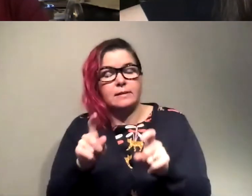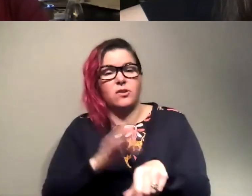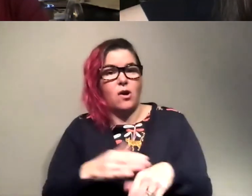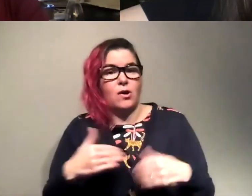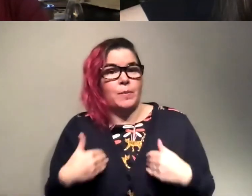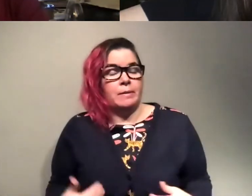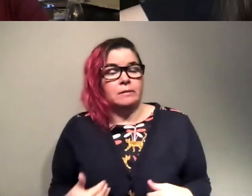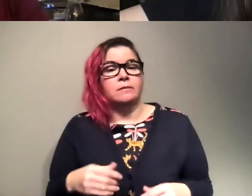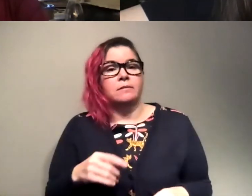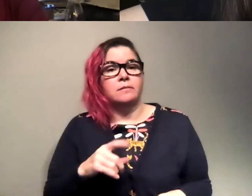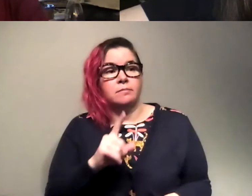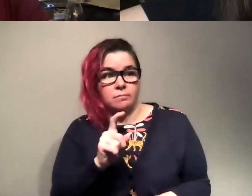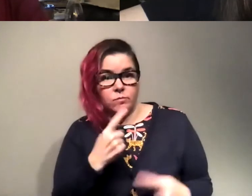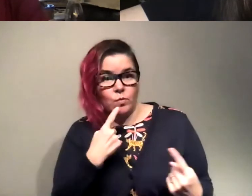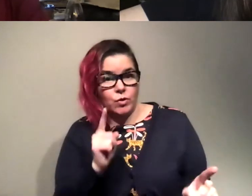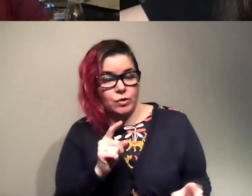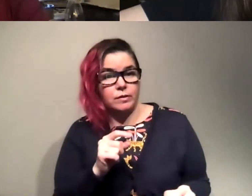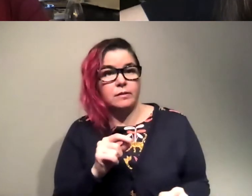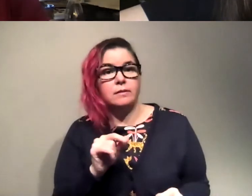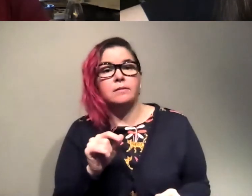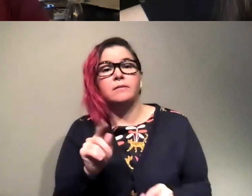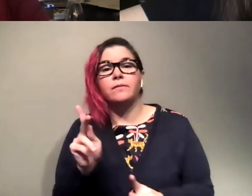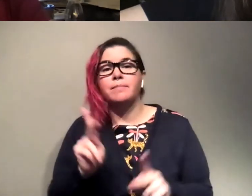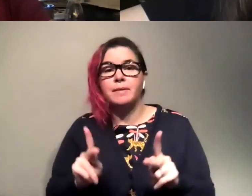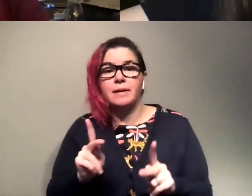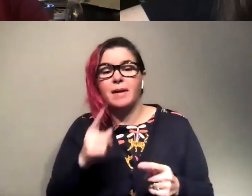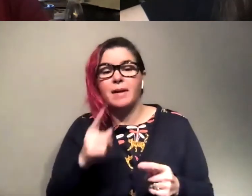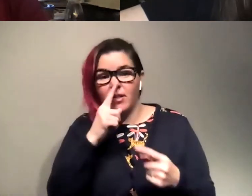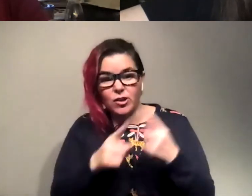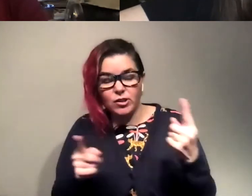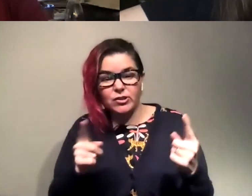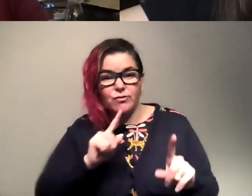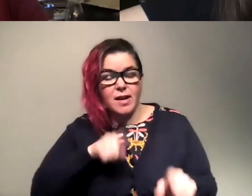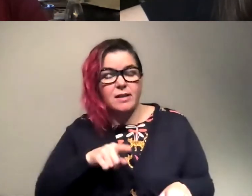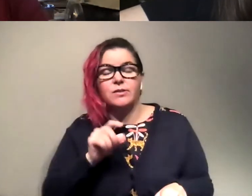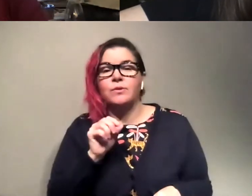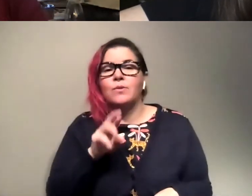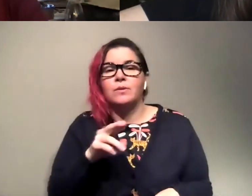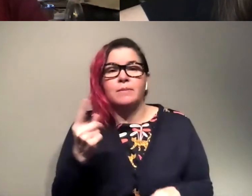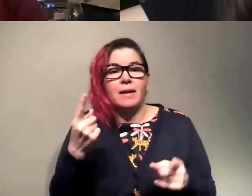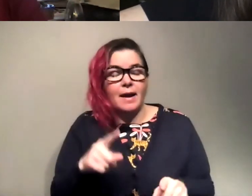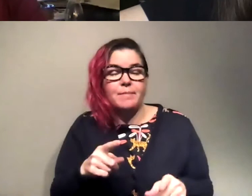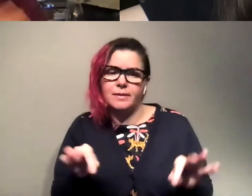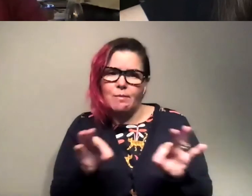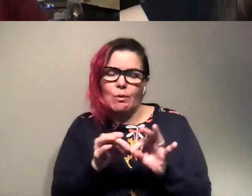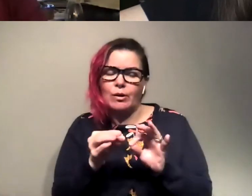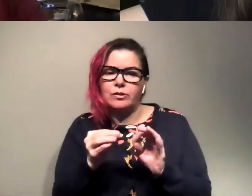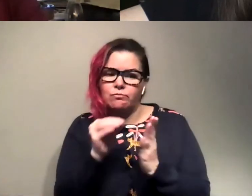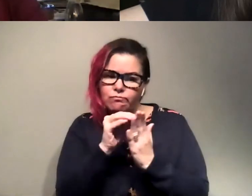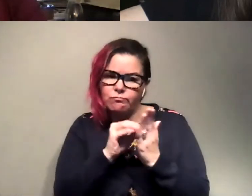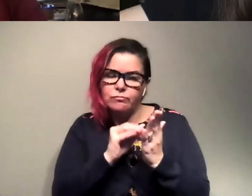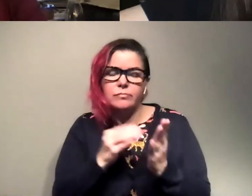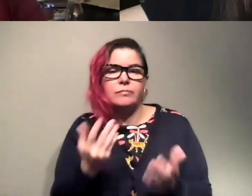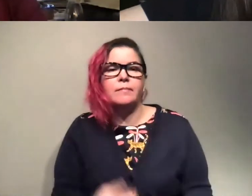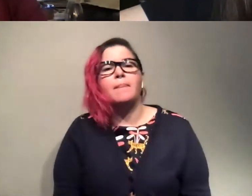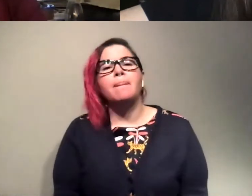if they work, if people have allergic reactions to them or things like that, which are important to know. So some of you may,